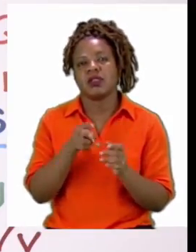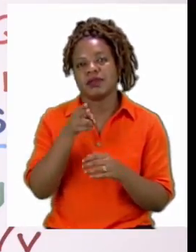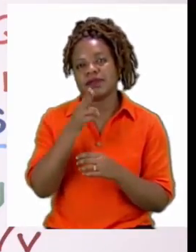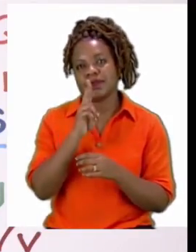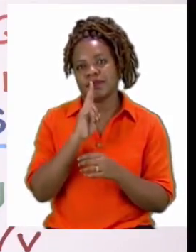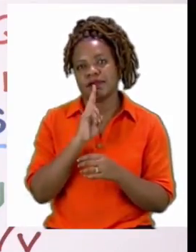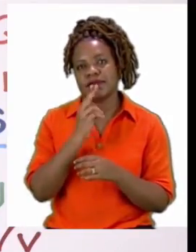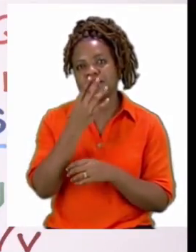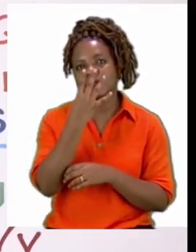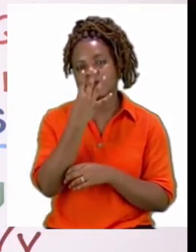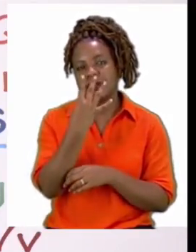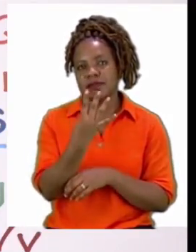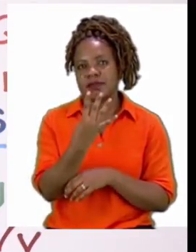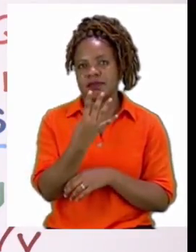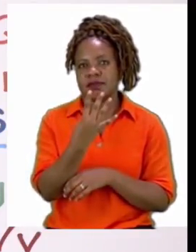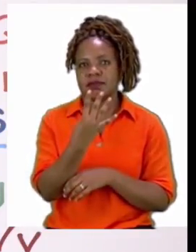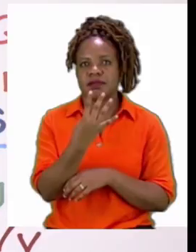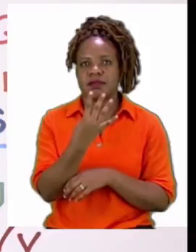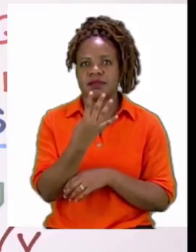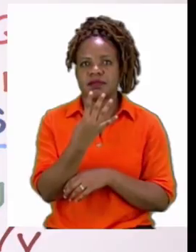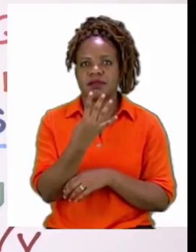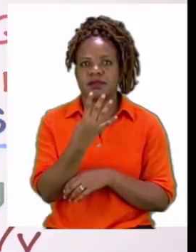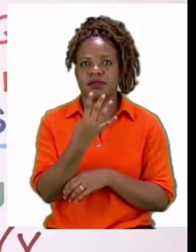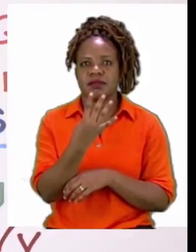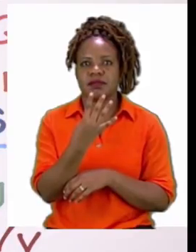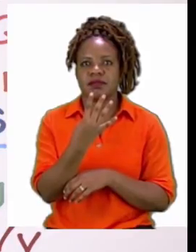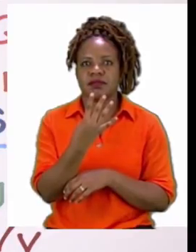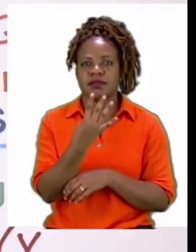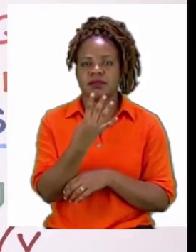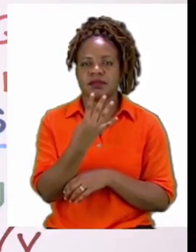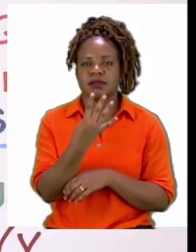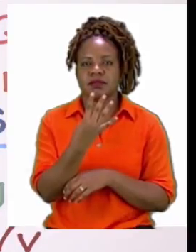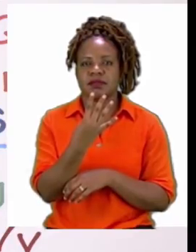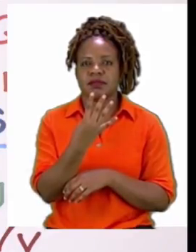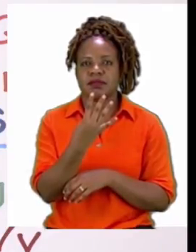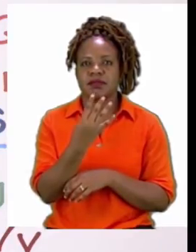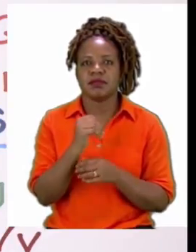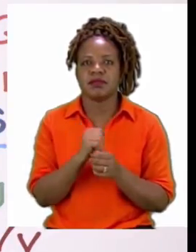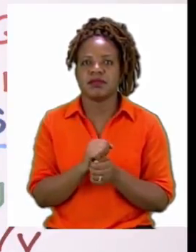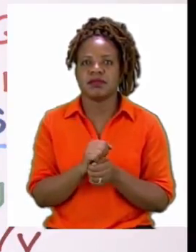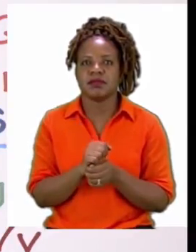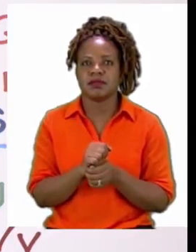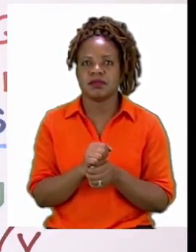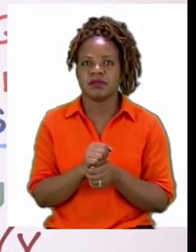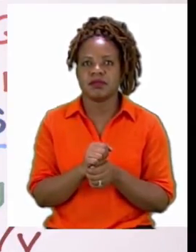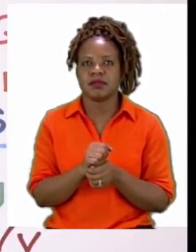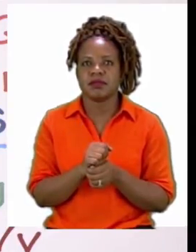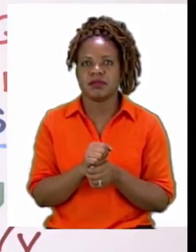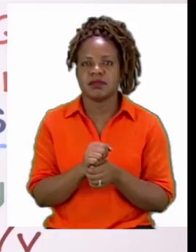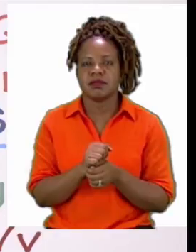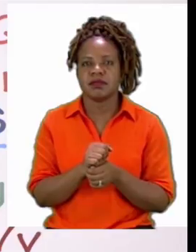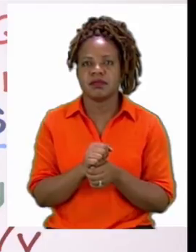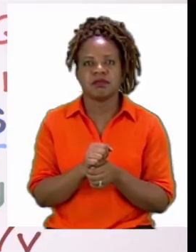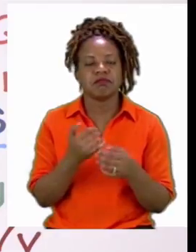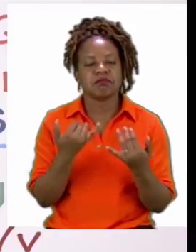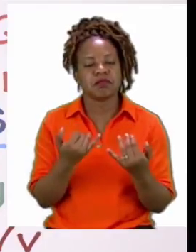our answer 4. And because we have taken away the